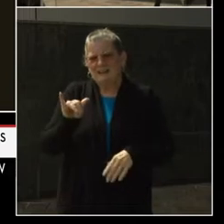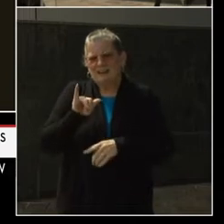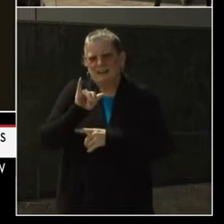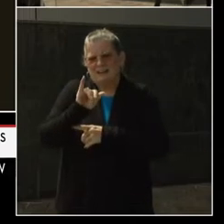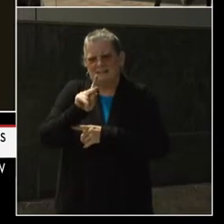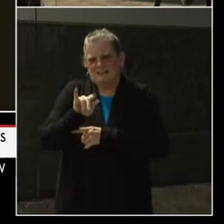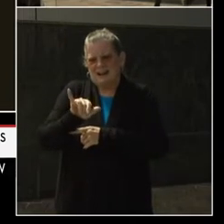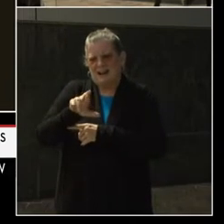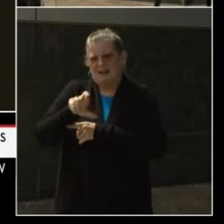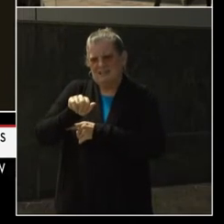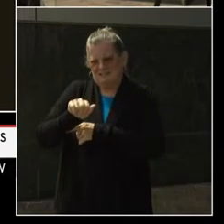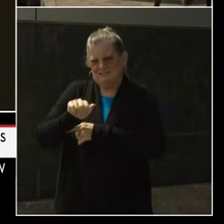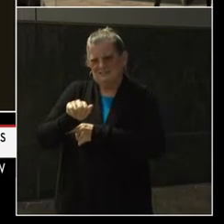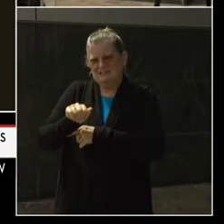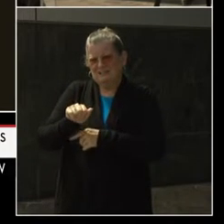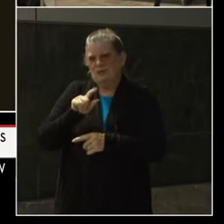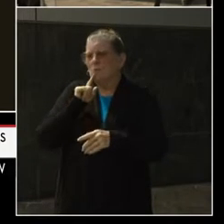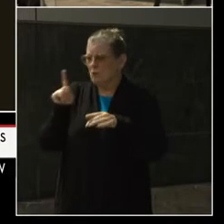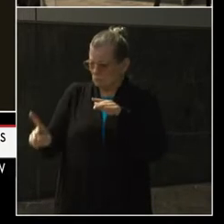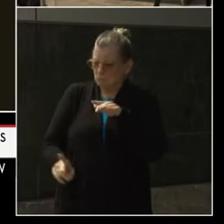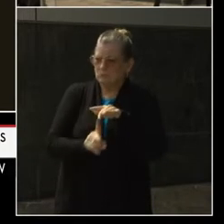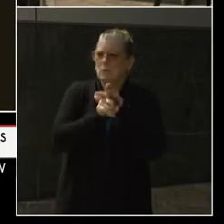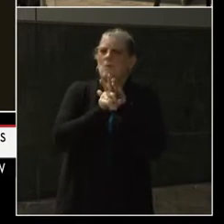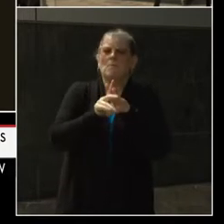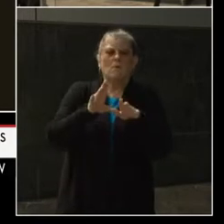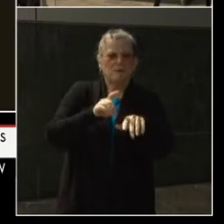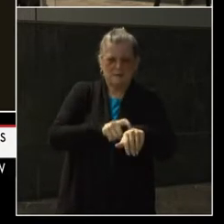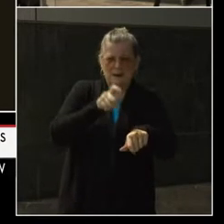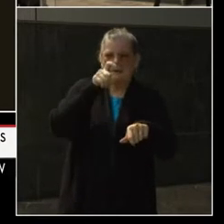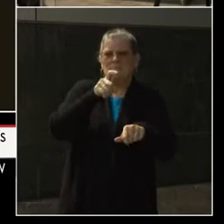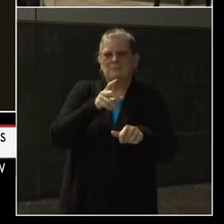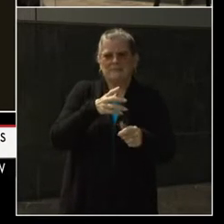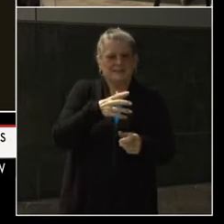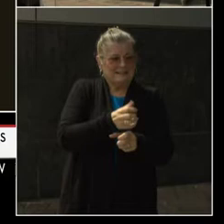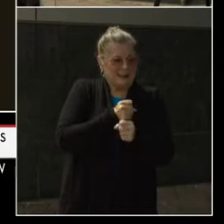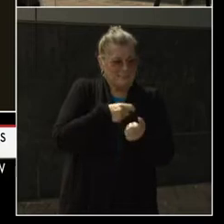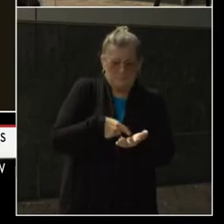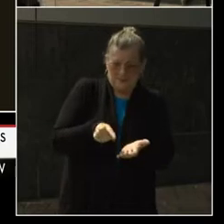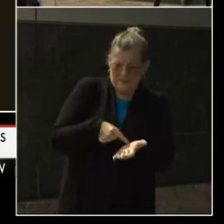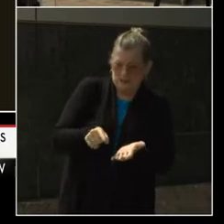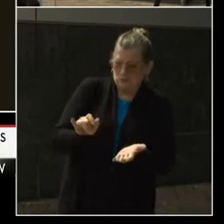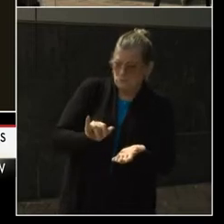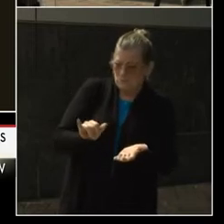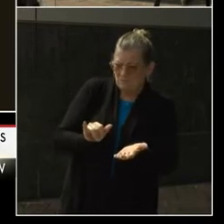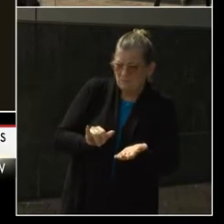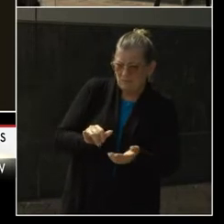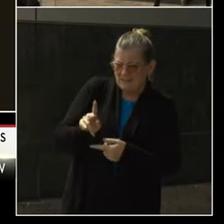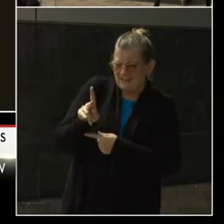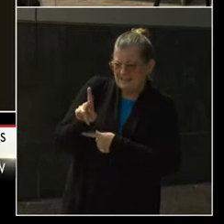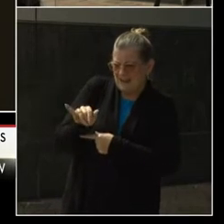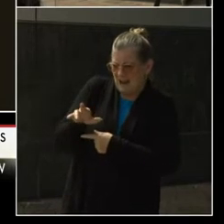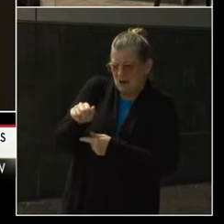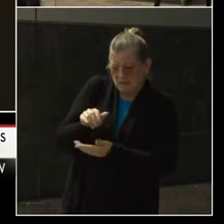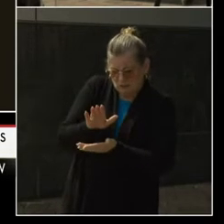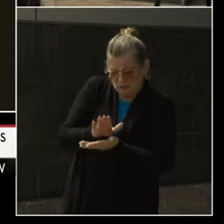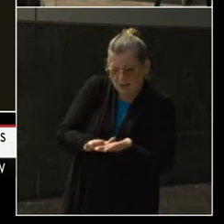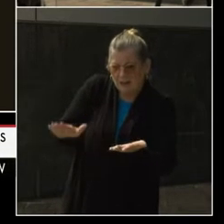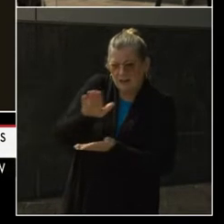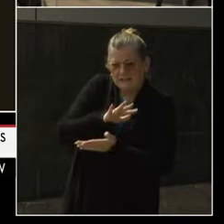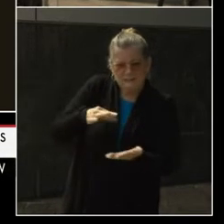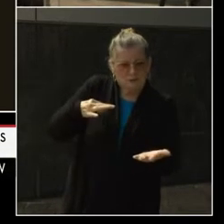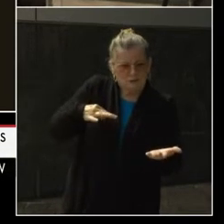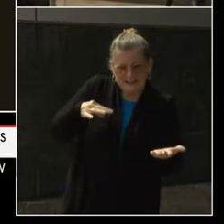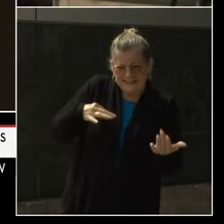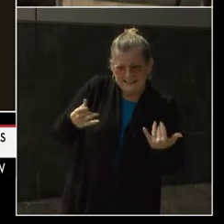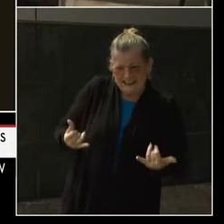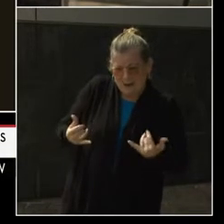what makes this advanced is that Kiara earned college credits while she was participating in her internship program. So we are not just talking